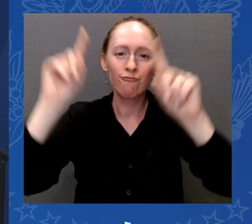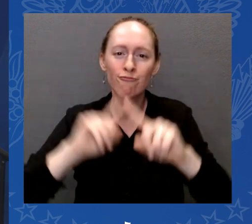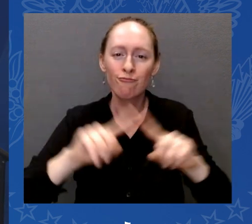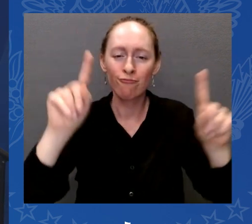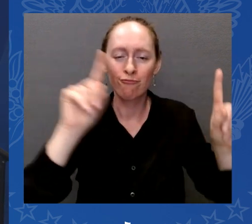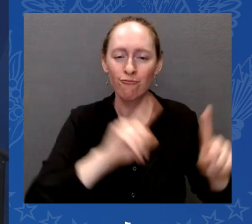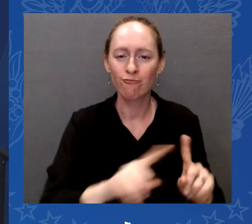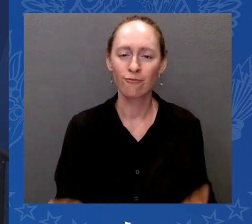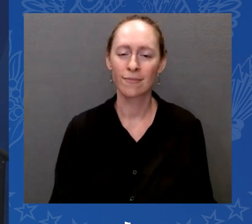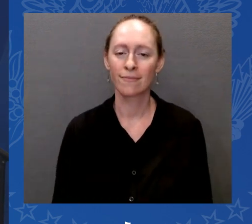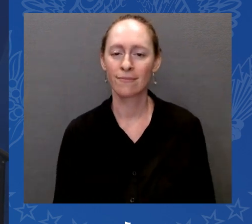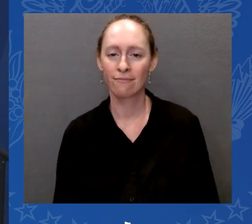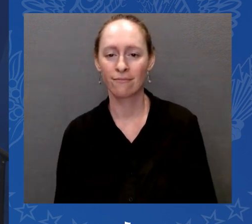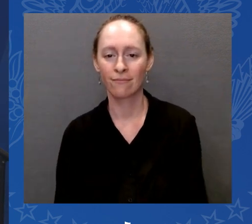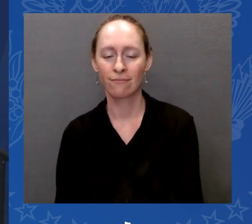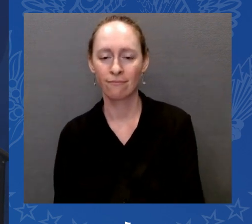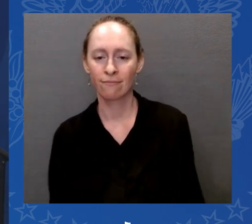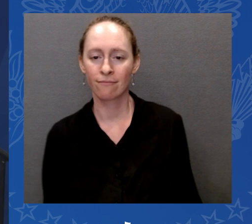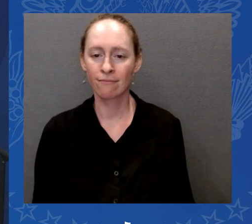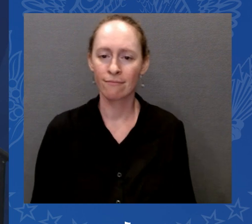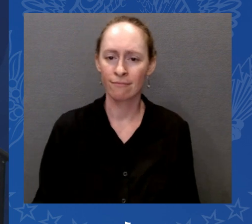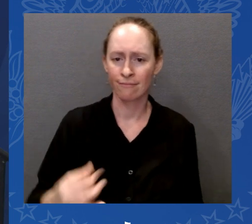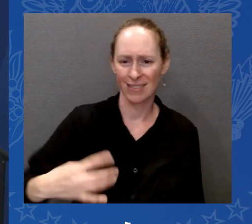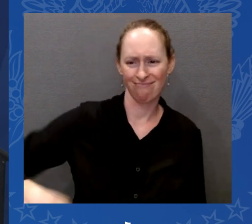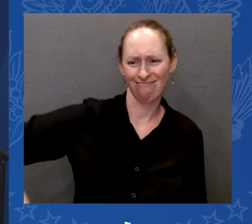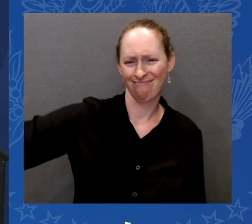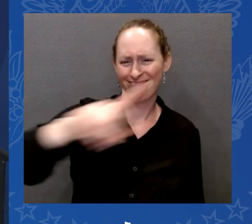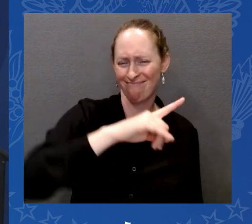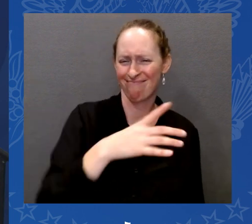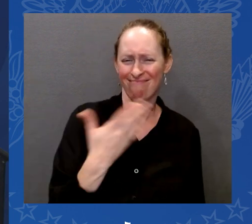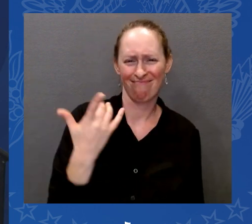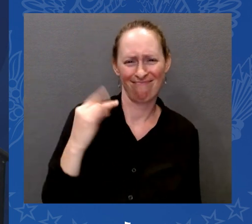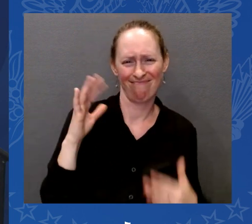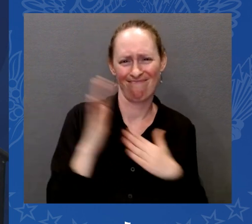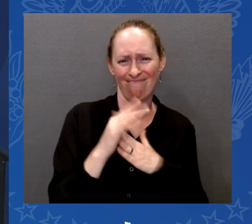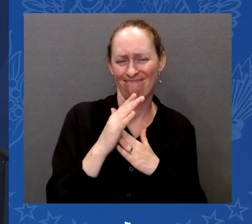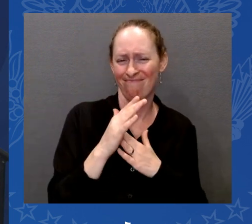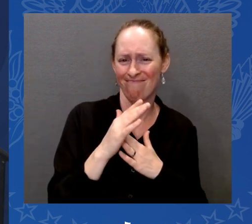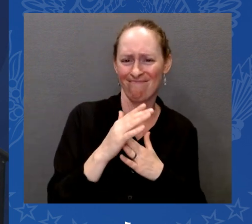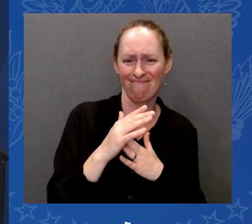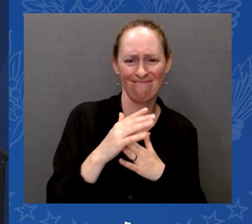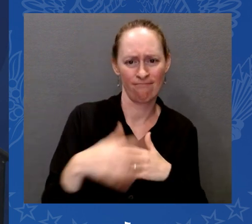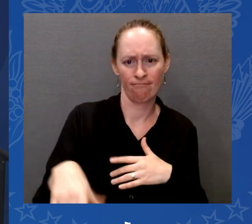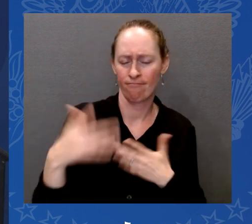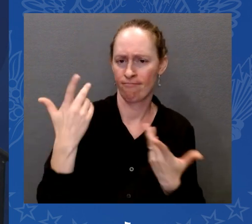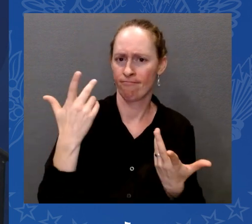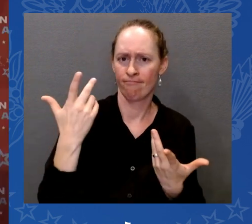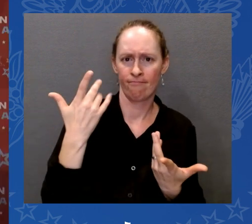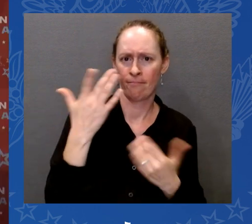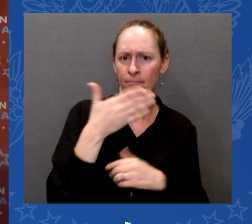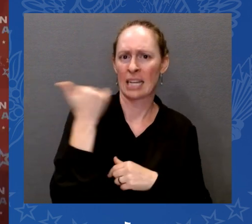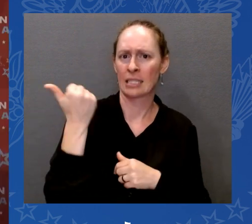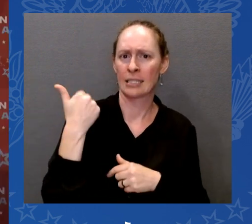in technology and manufacturing excellence to right here in Clay, New York.